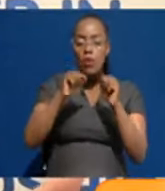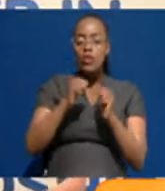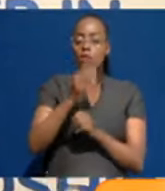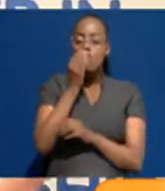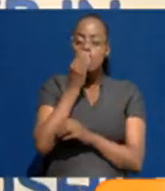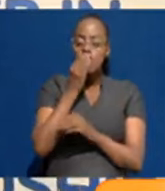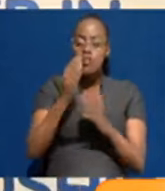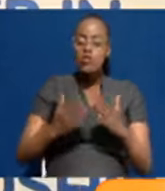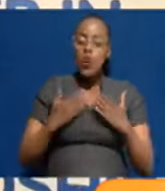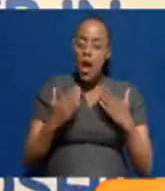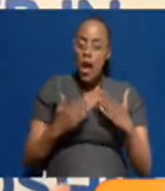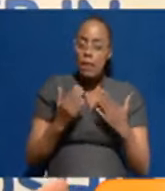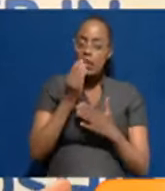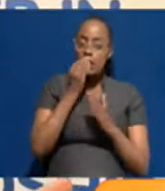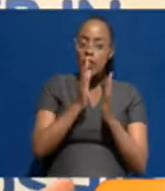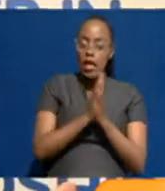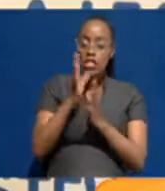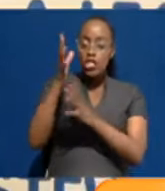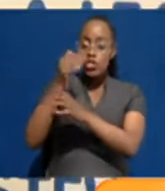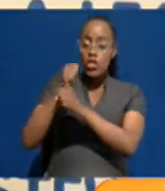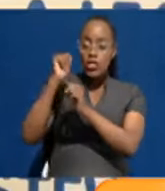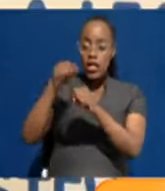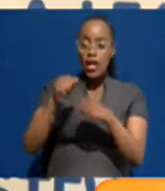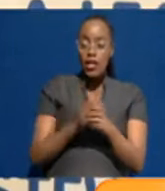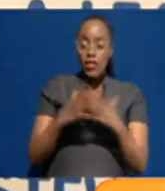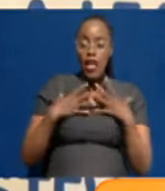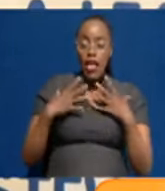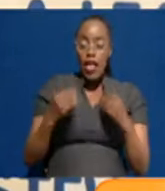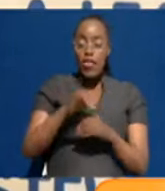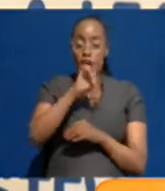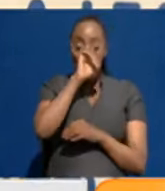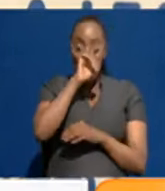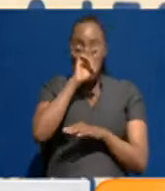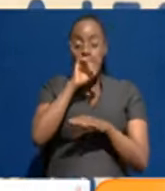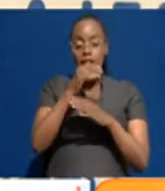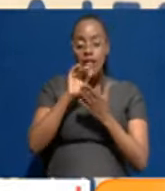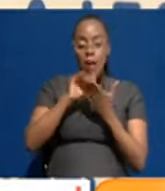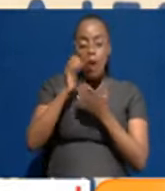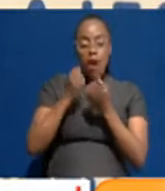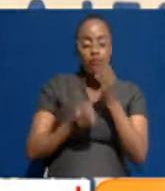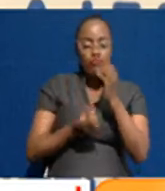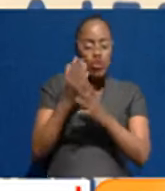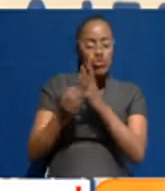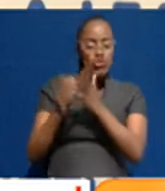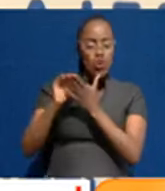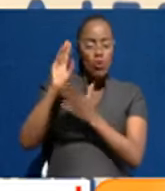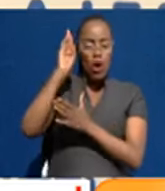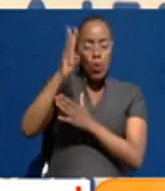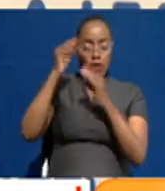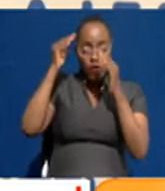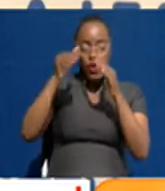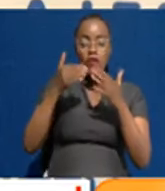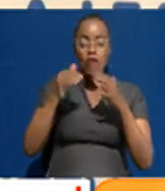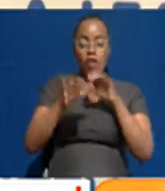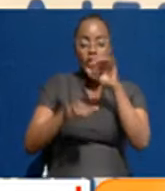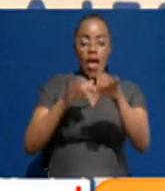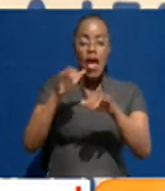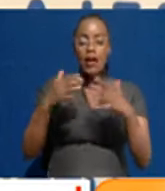trust. And we want farmers to come with us on that. Healthy animal is a more productive animal. And so really focusing on animal health, we